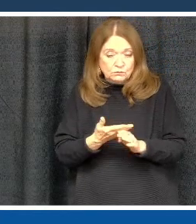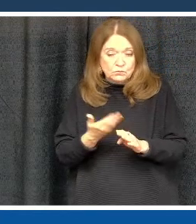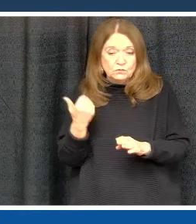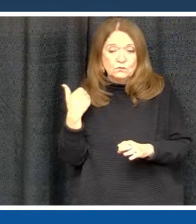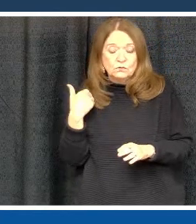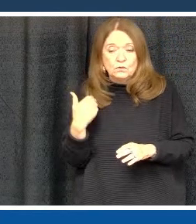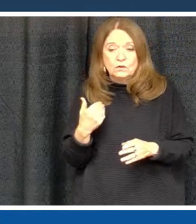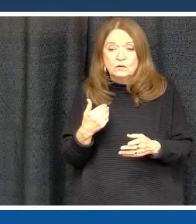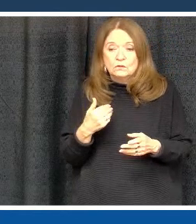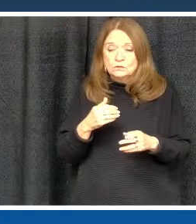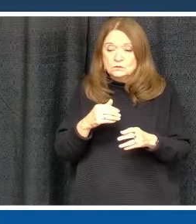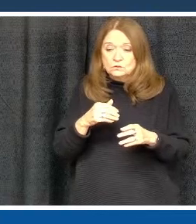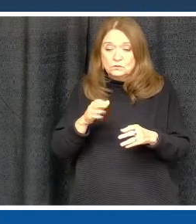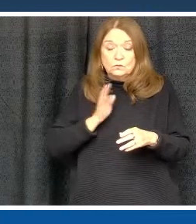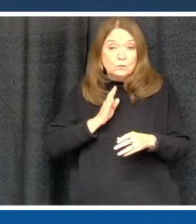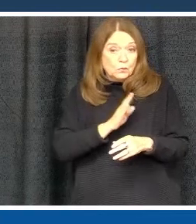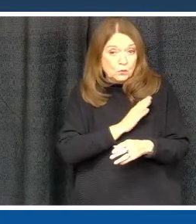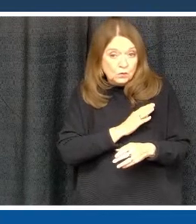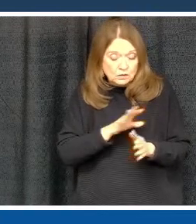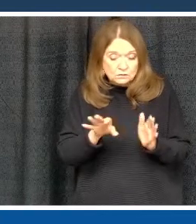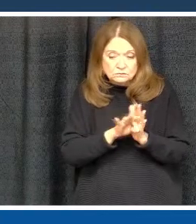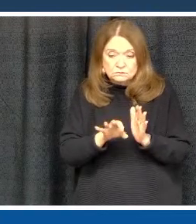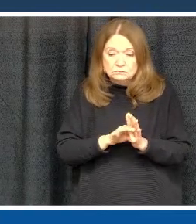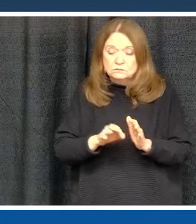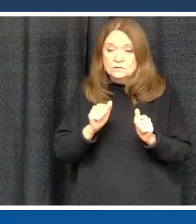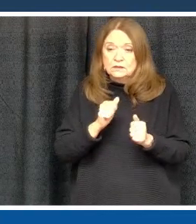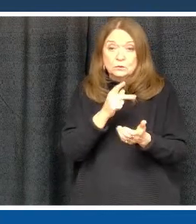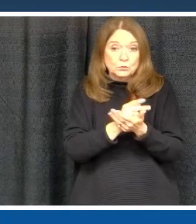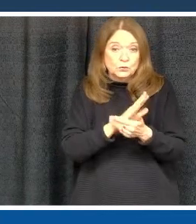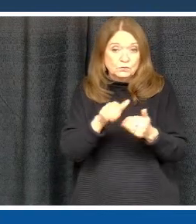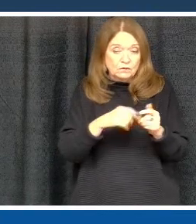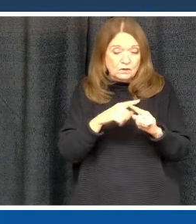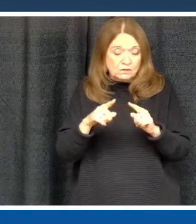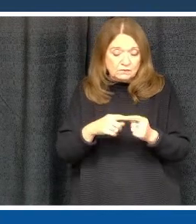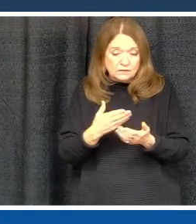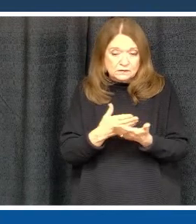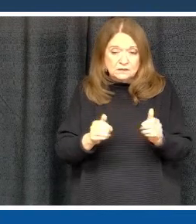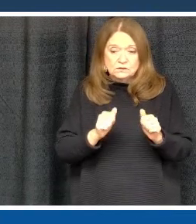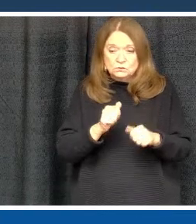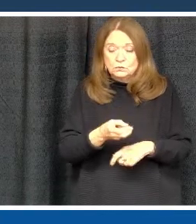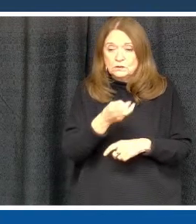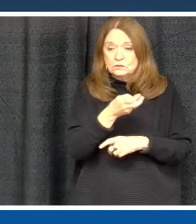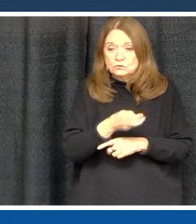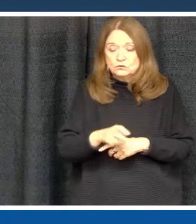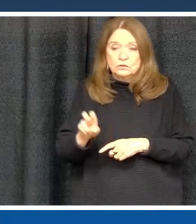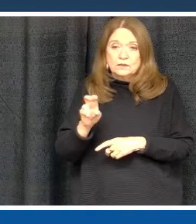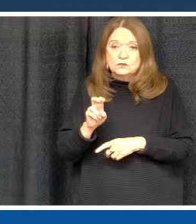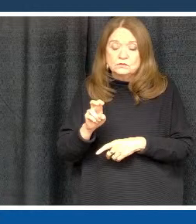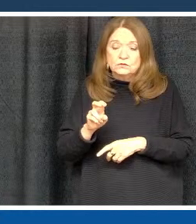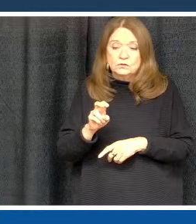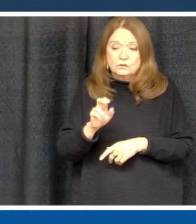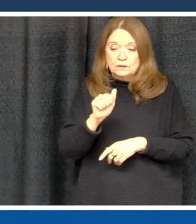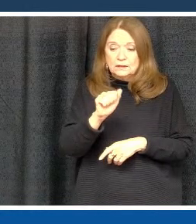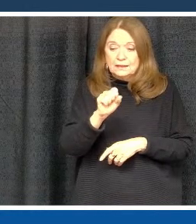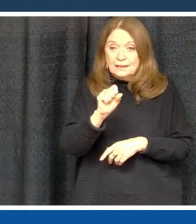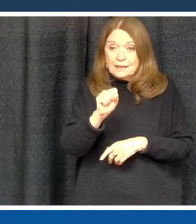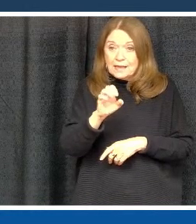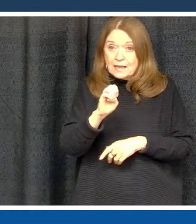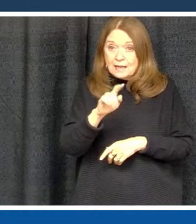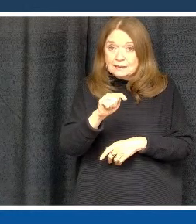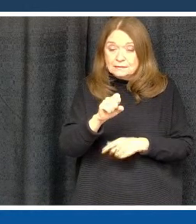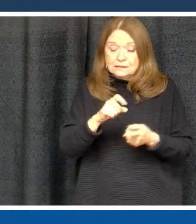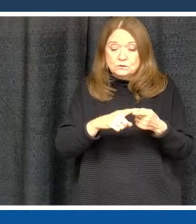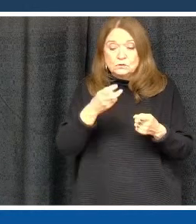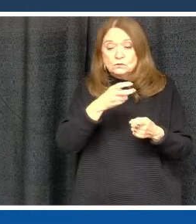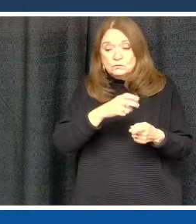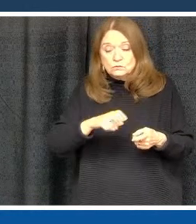in place so that the board can start approving all the things. We can transfer the assets over to the Tourist